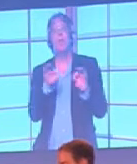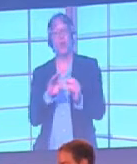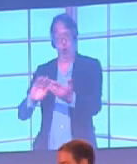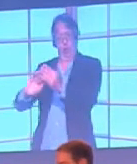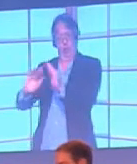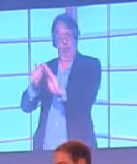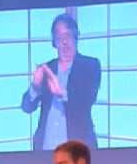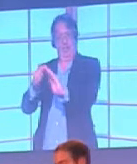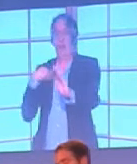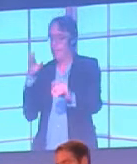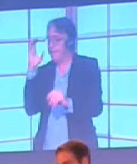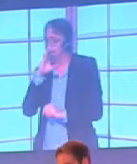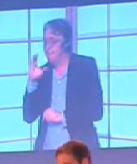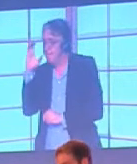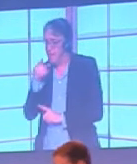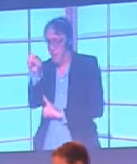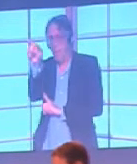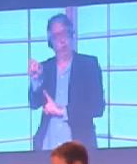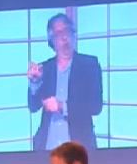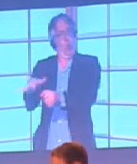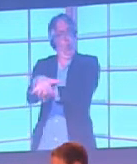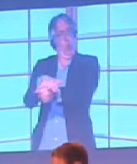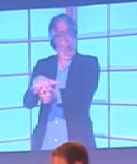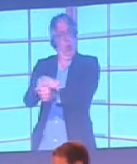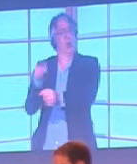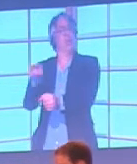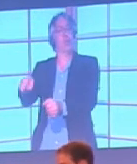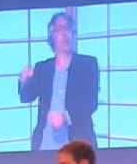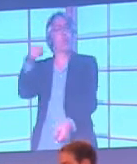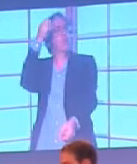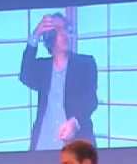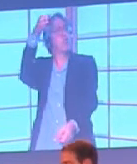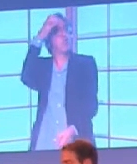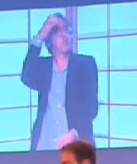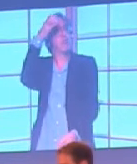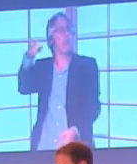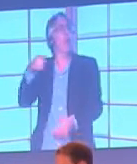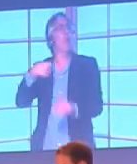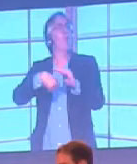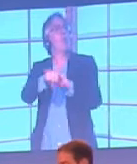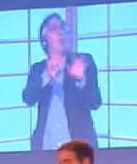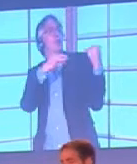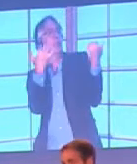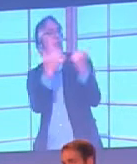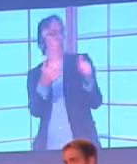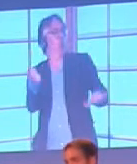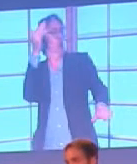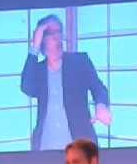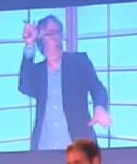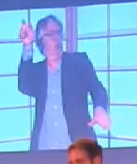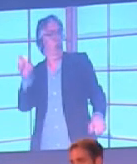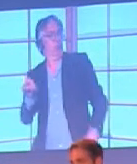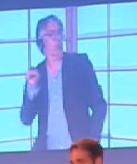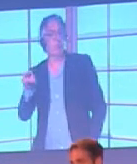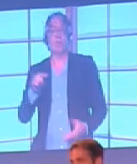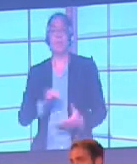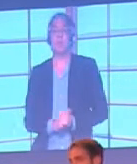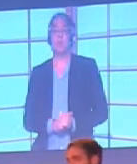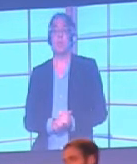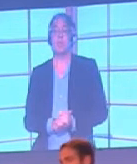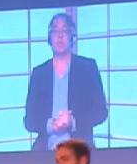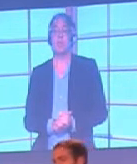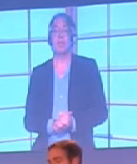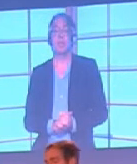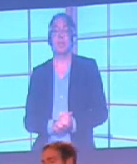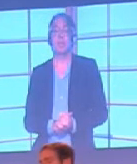had that specific knowledge of French stadiums. We have been pushing for recommendations of CAFE